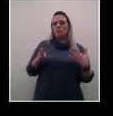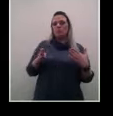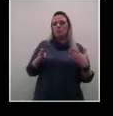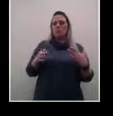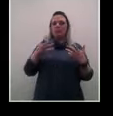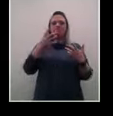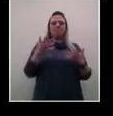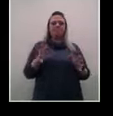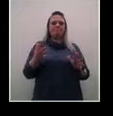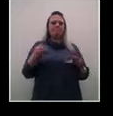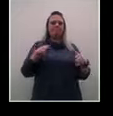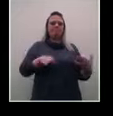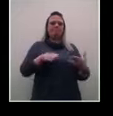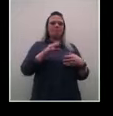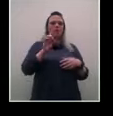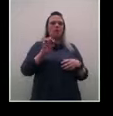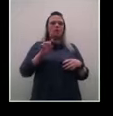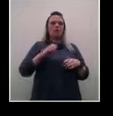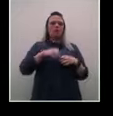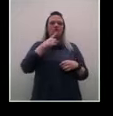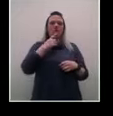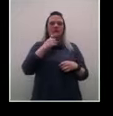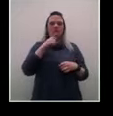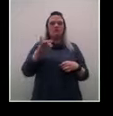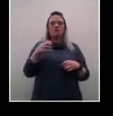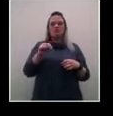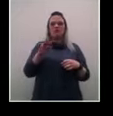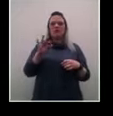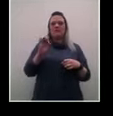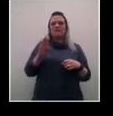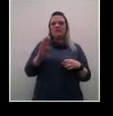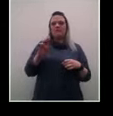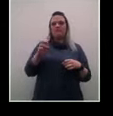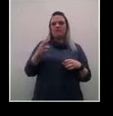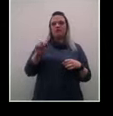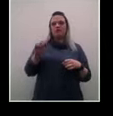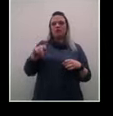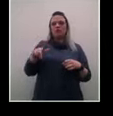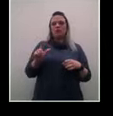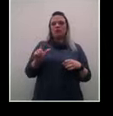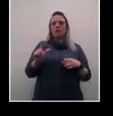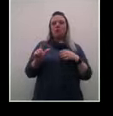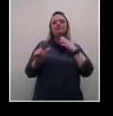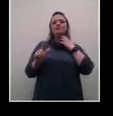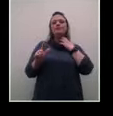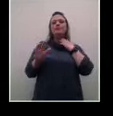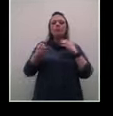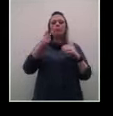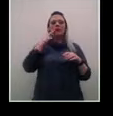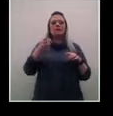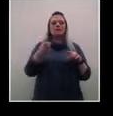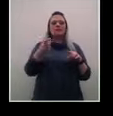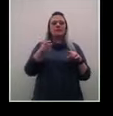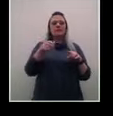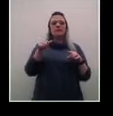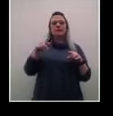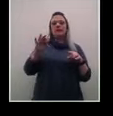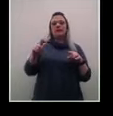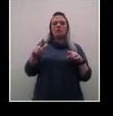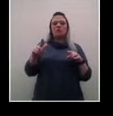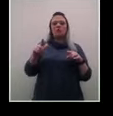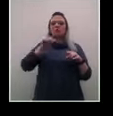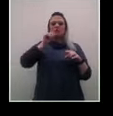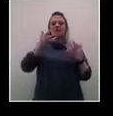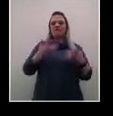fatal overdoses in red. So by January, February, March, and April. And so you can see that, and April is not